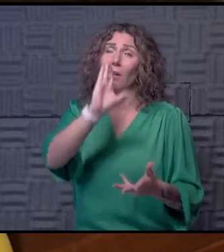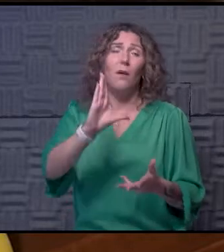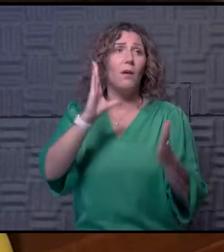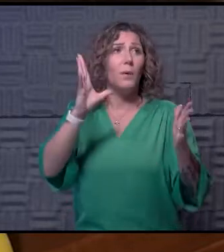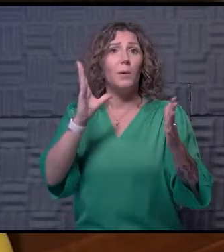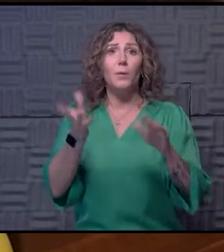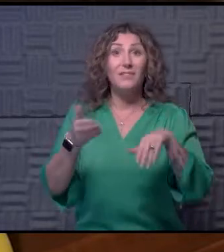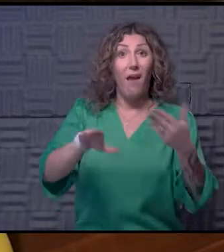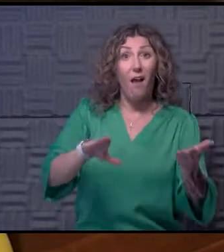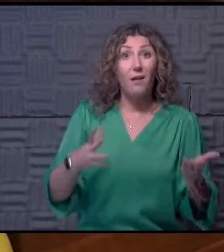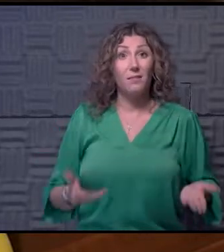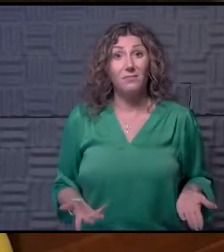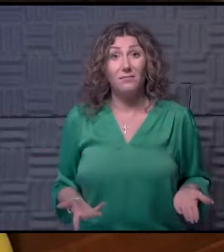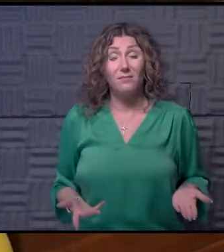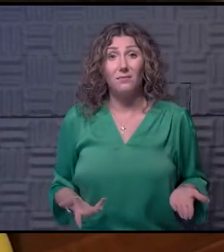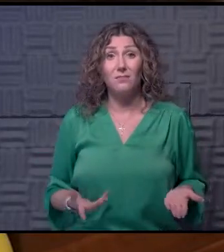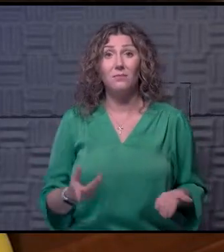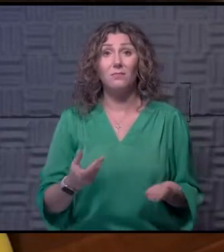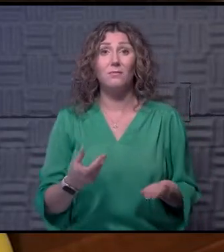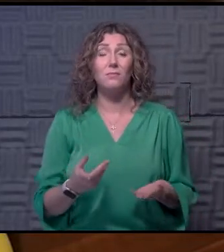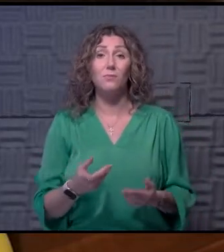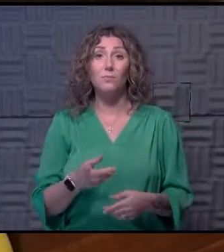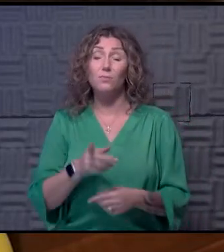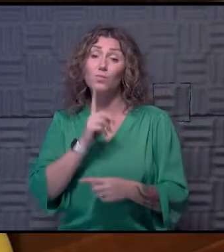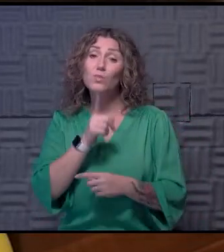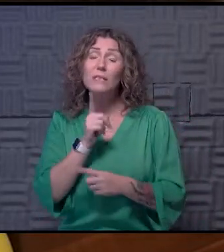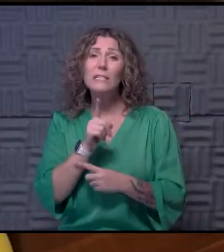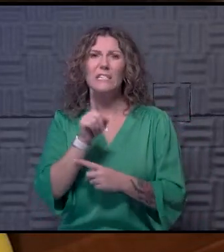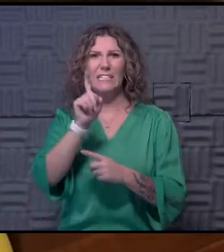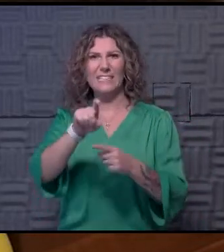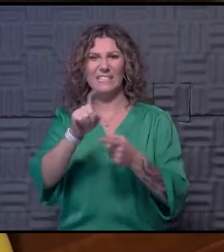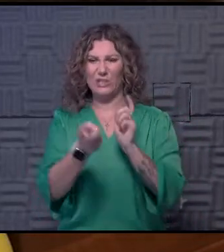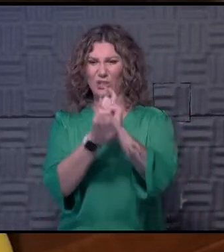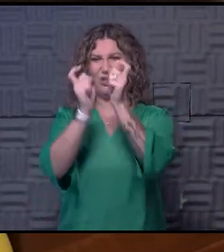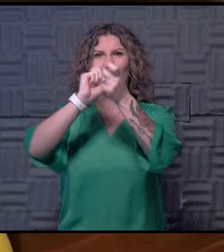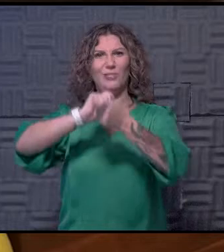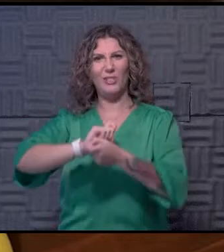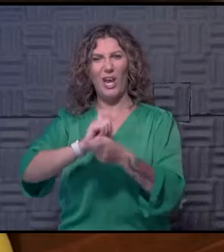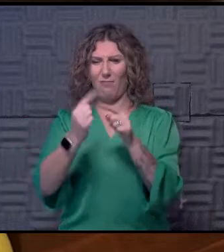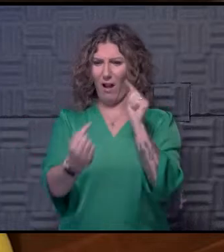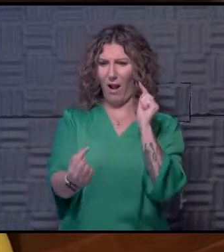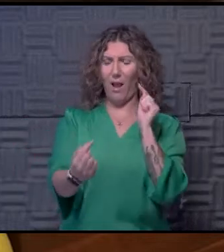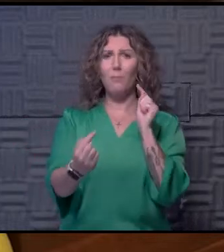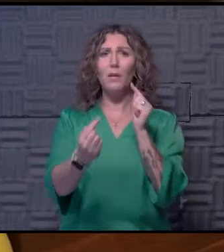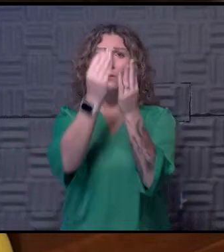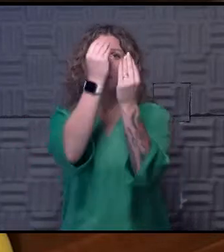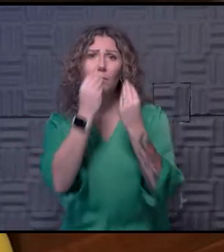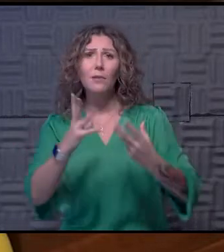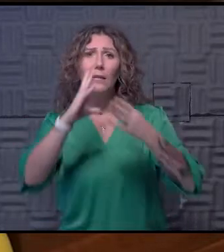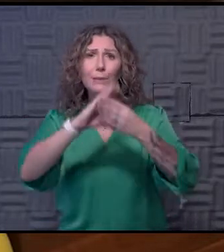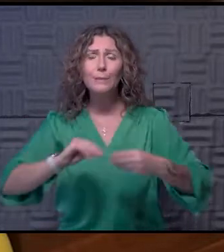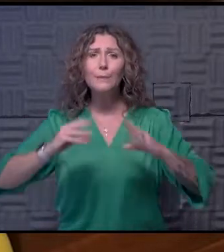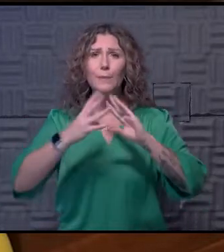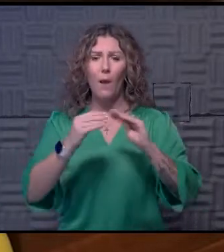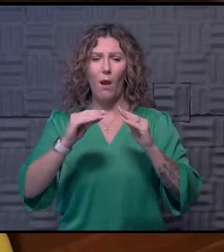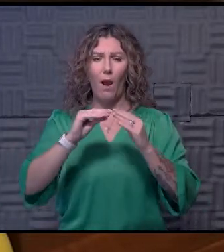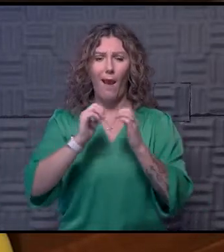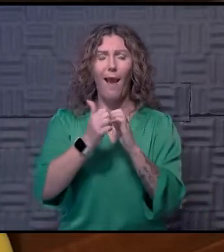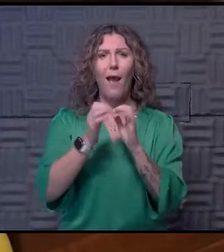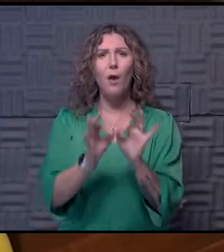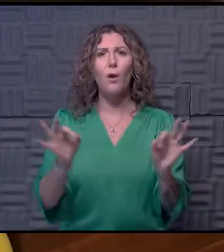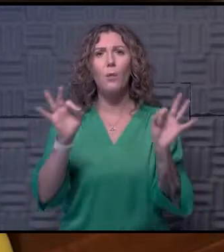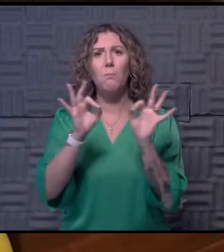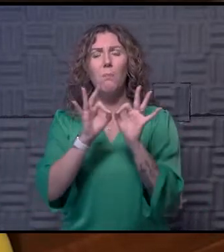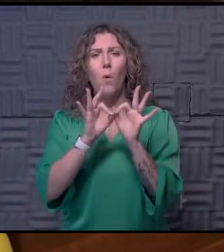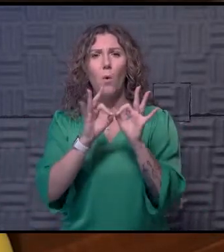so, we really need to kind of reverse that and tell the story of how important it is to